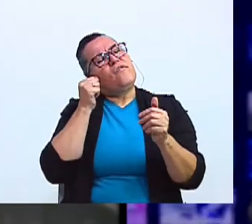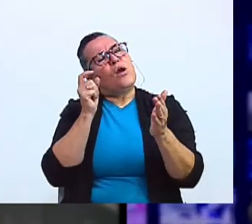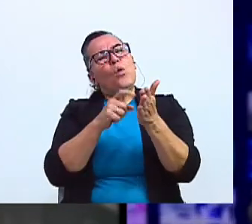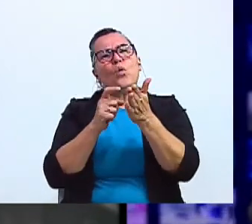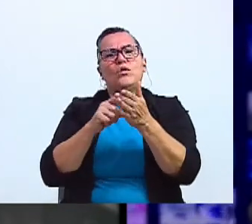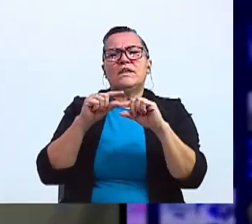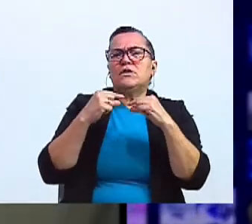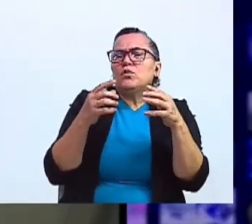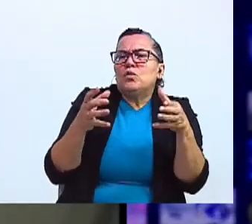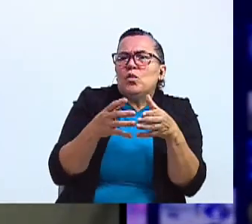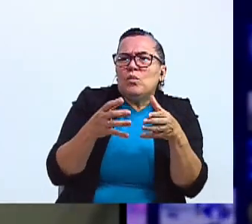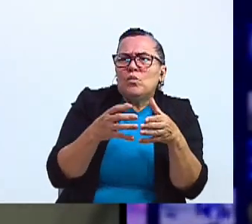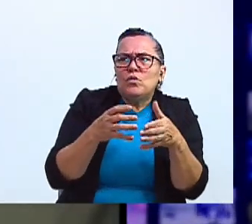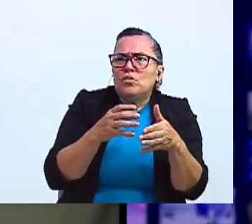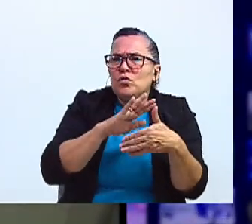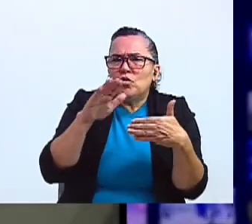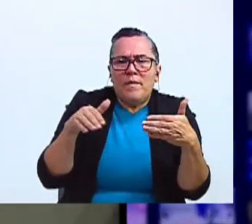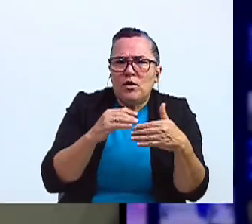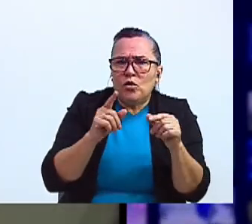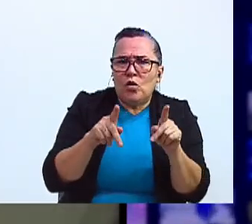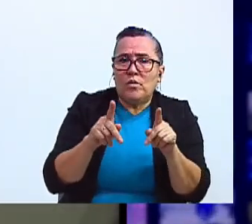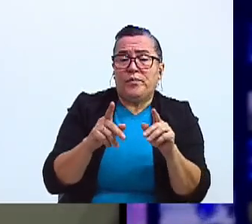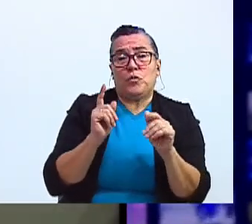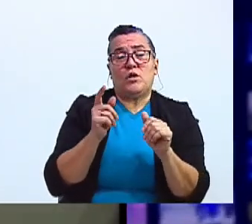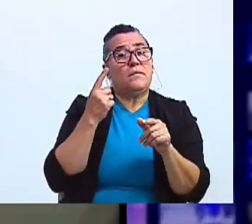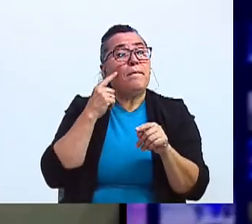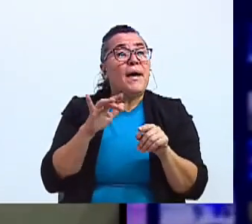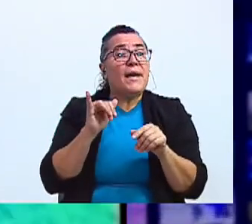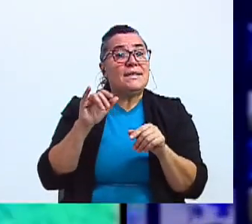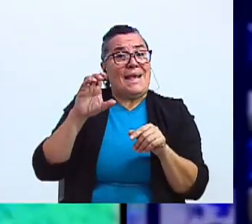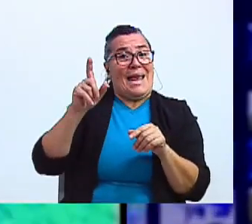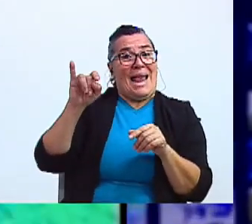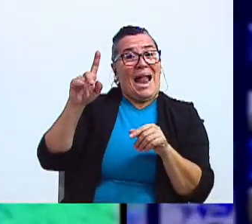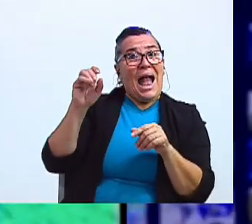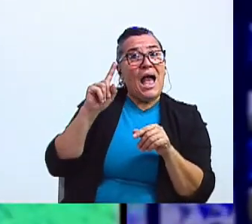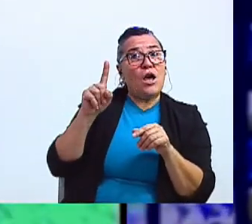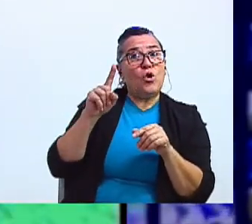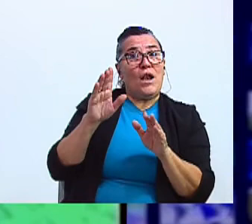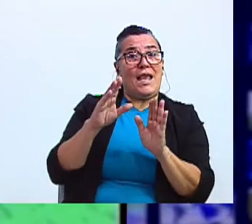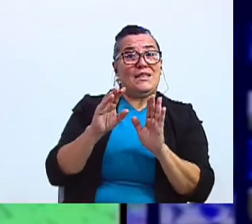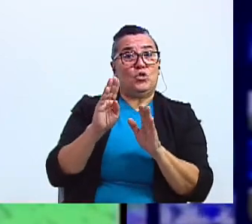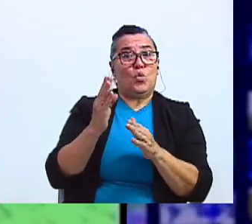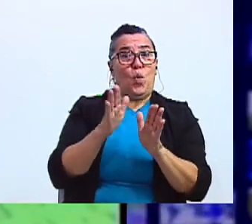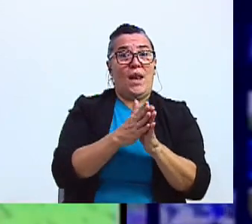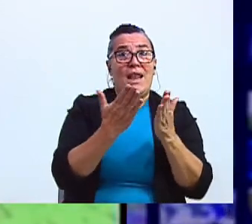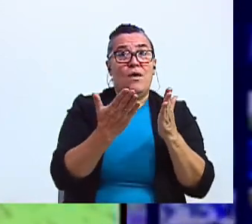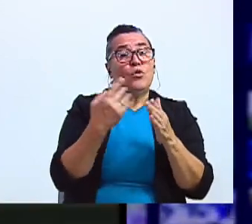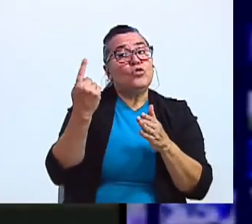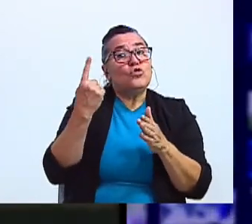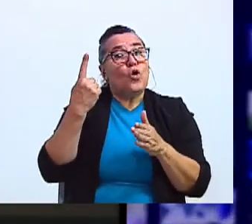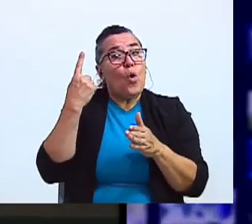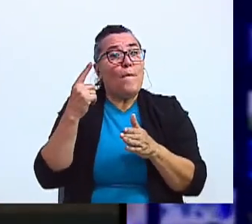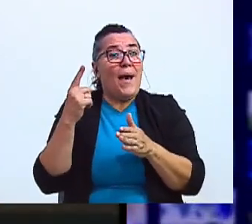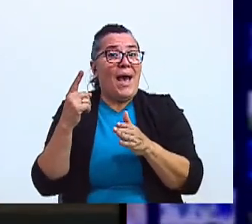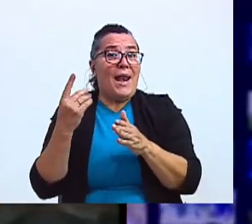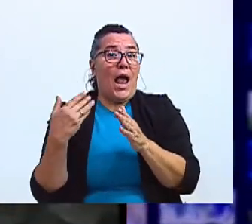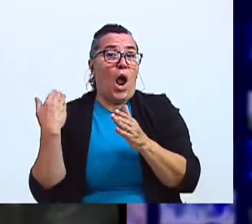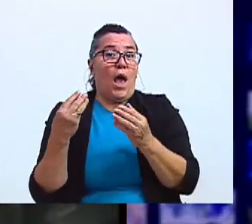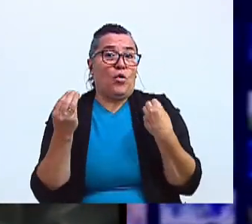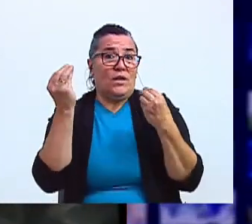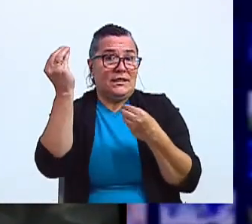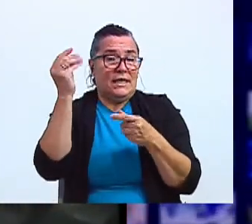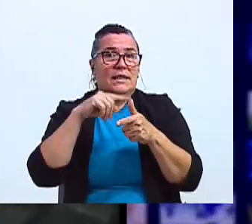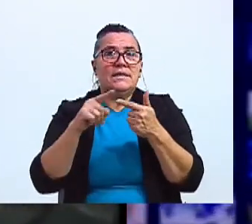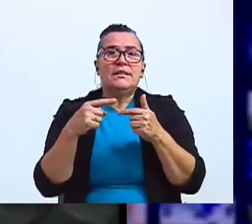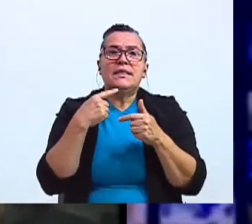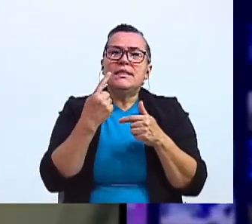groups aren't for everybody. That's the same advice Carol Weston gives in her book, For Teens Only. Carol says she